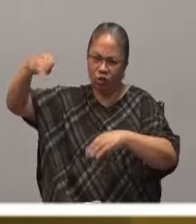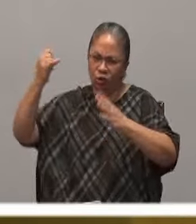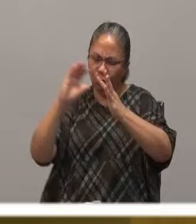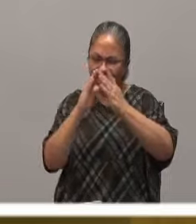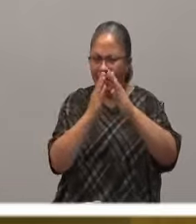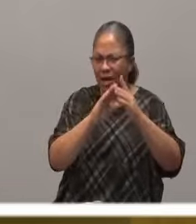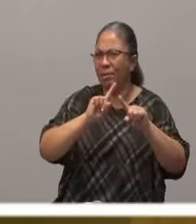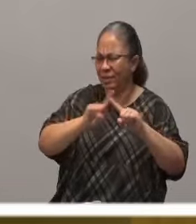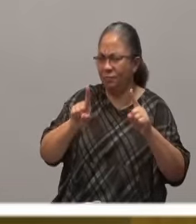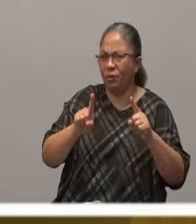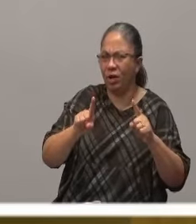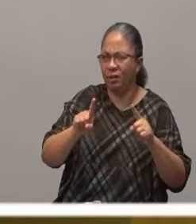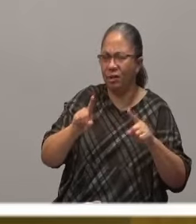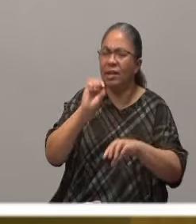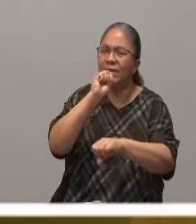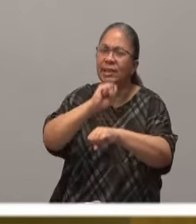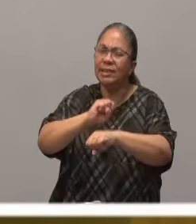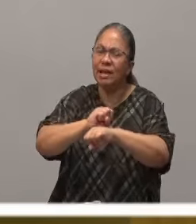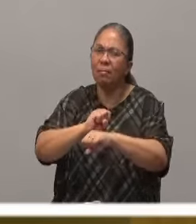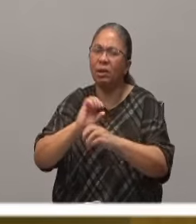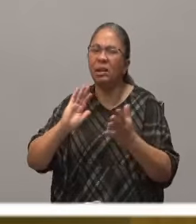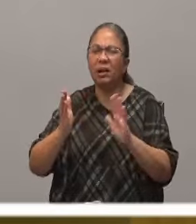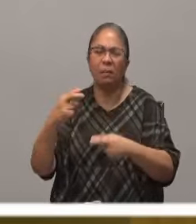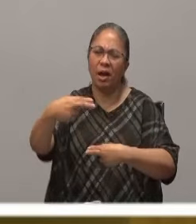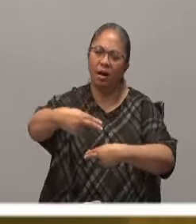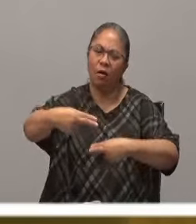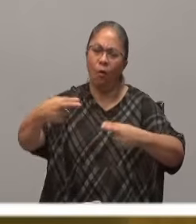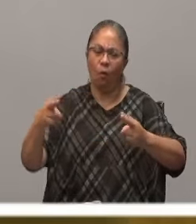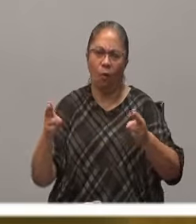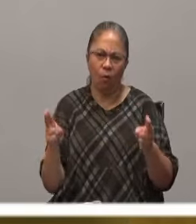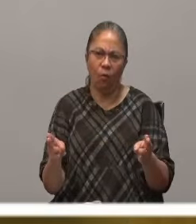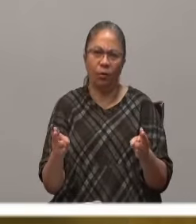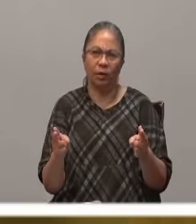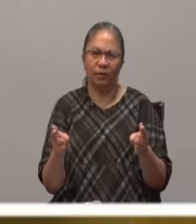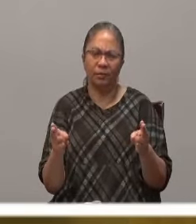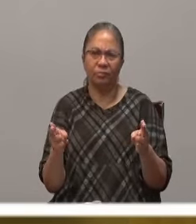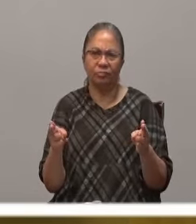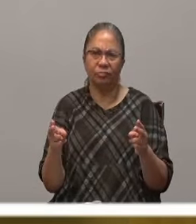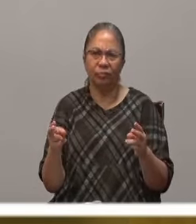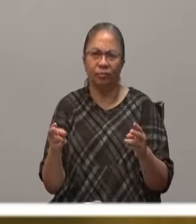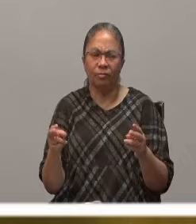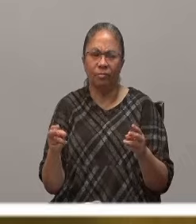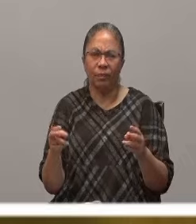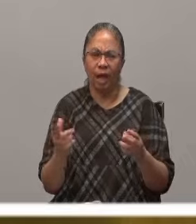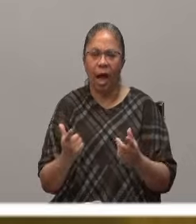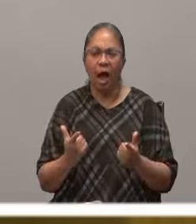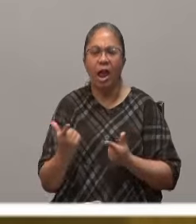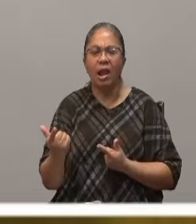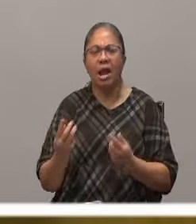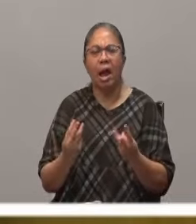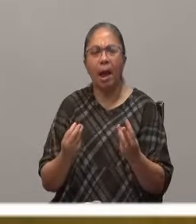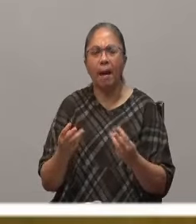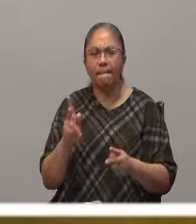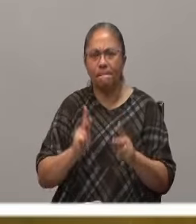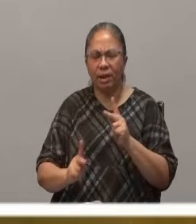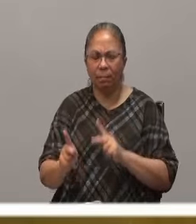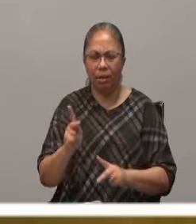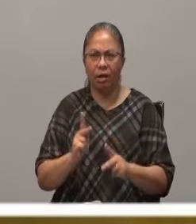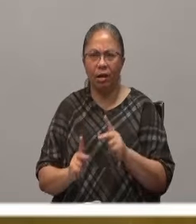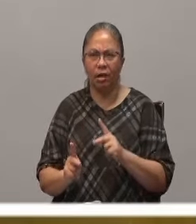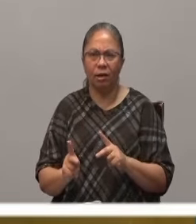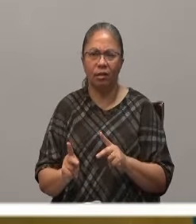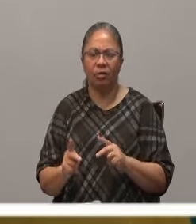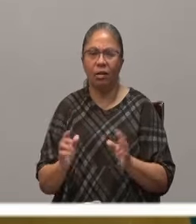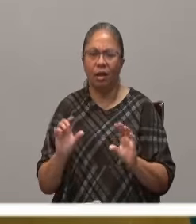in the synagogues, what you have it's lay people that conduct the synagogue